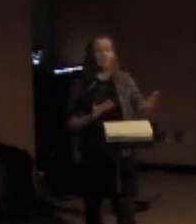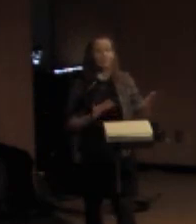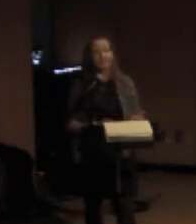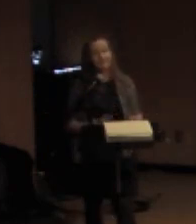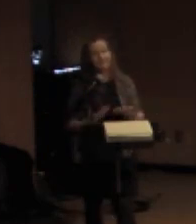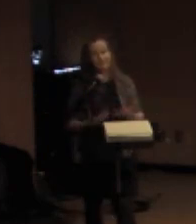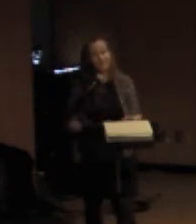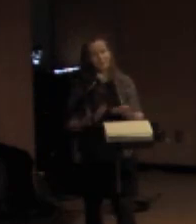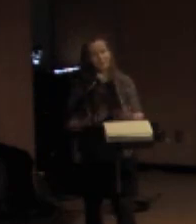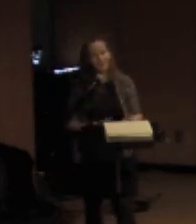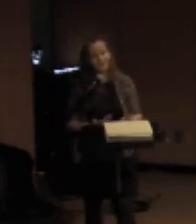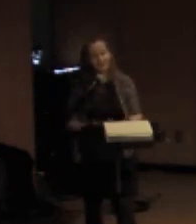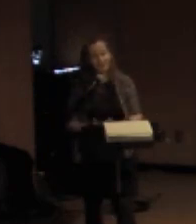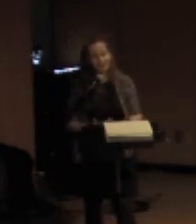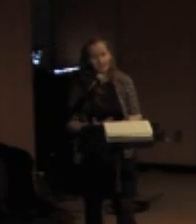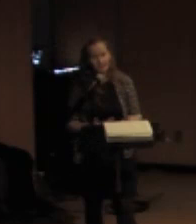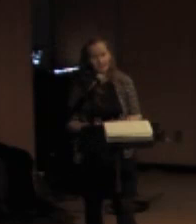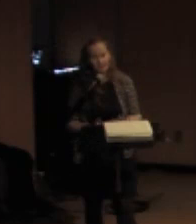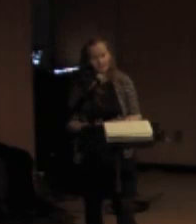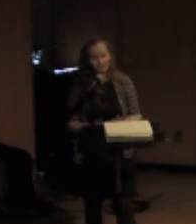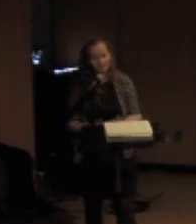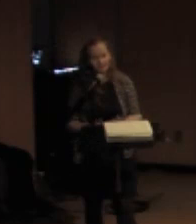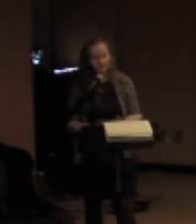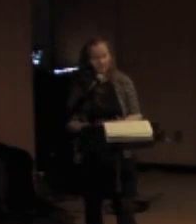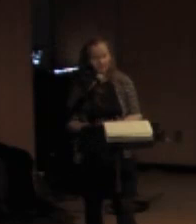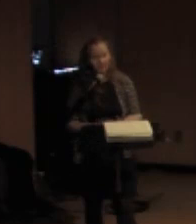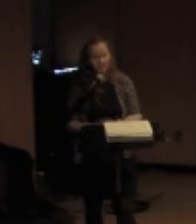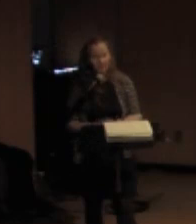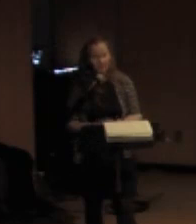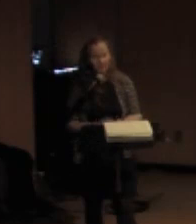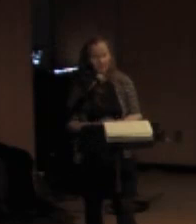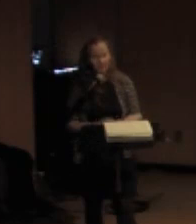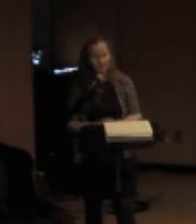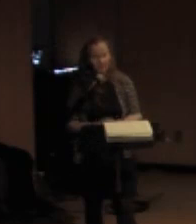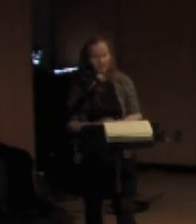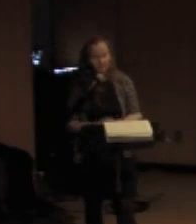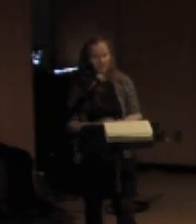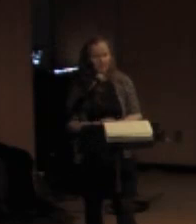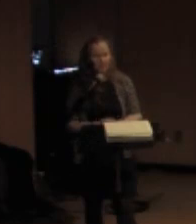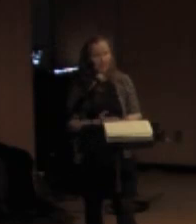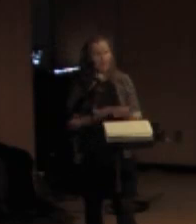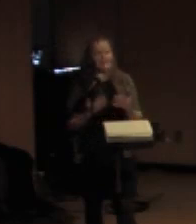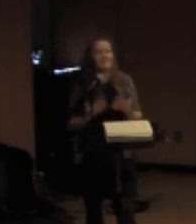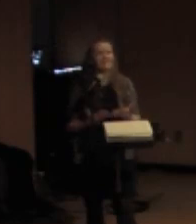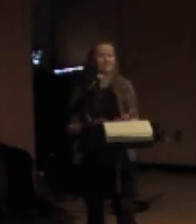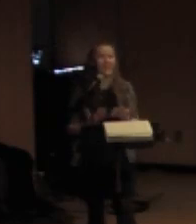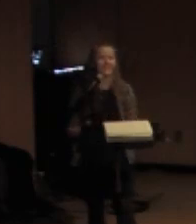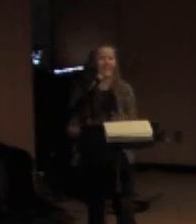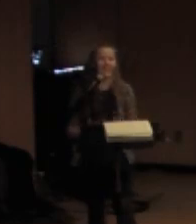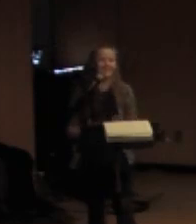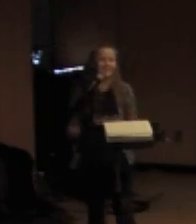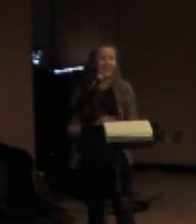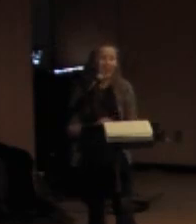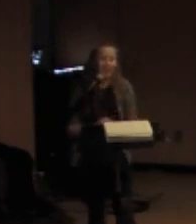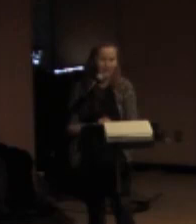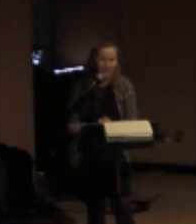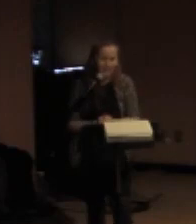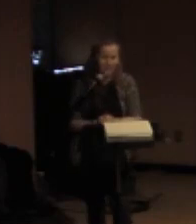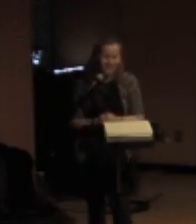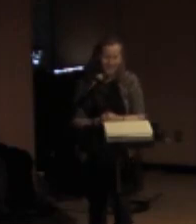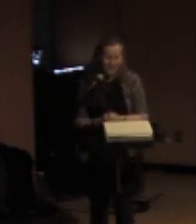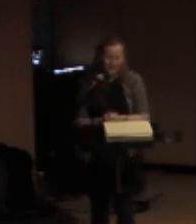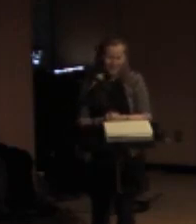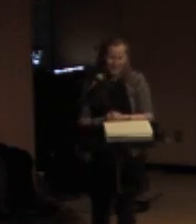can we please go to bed now I can't handle it what is it you can't handle